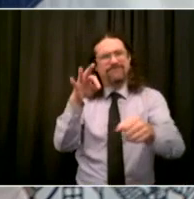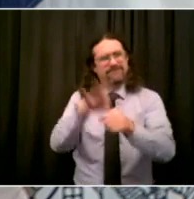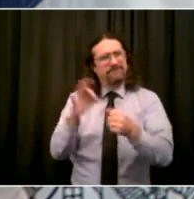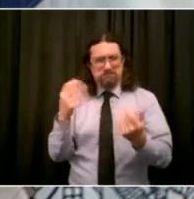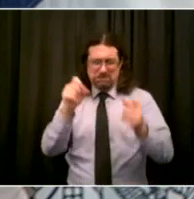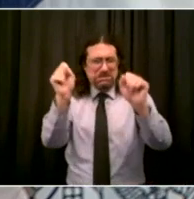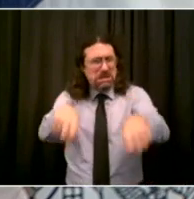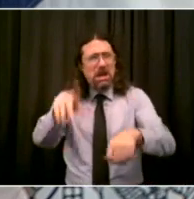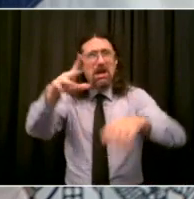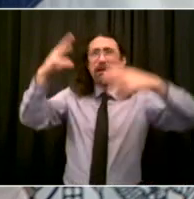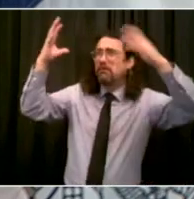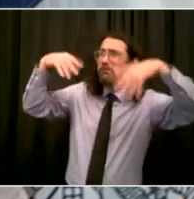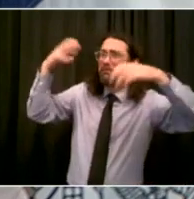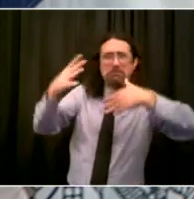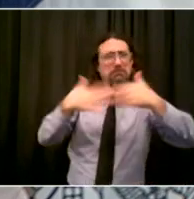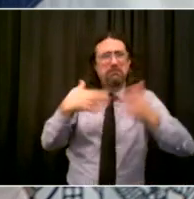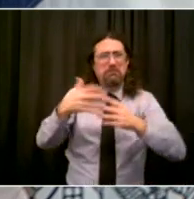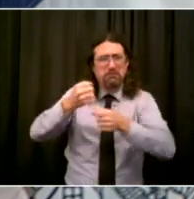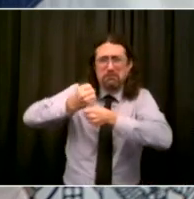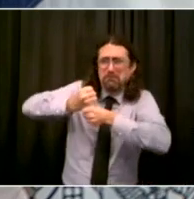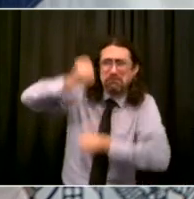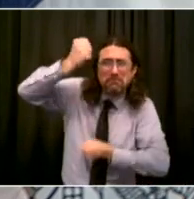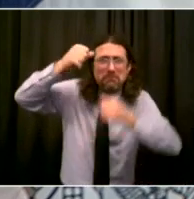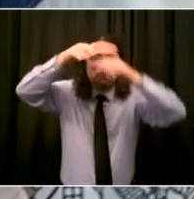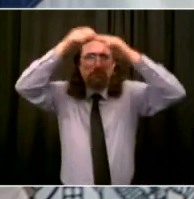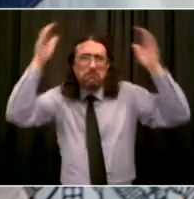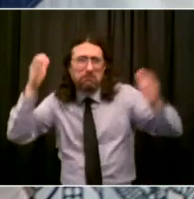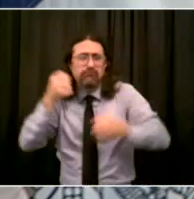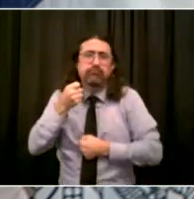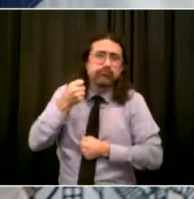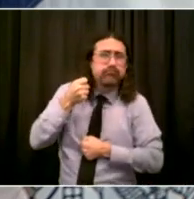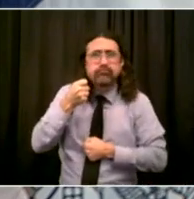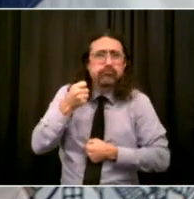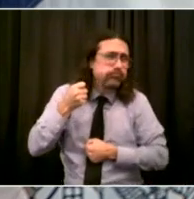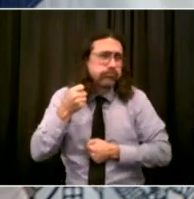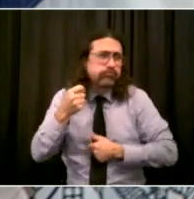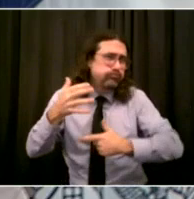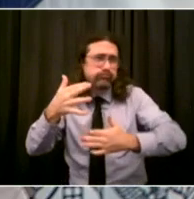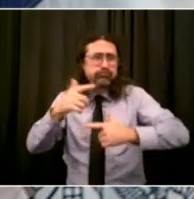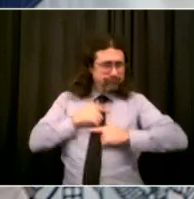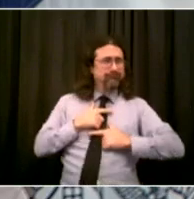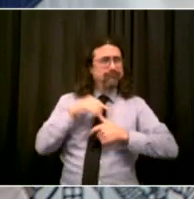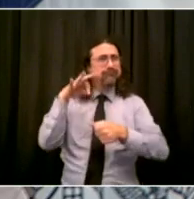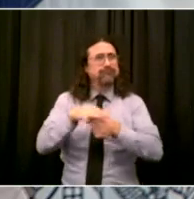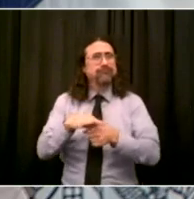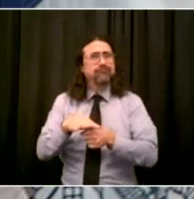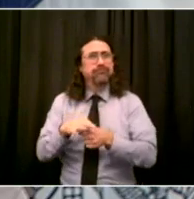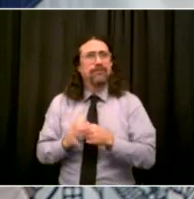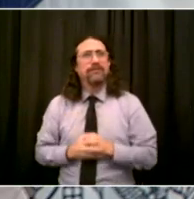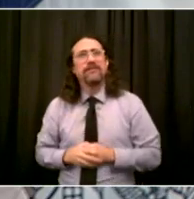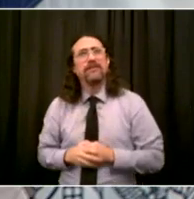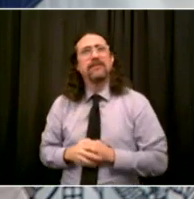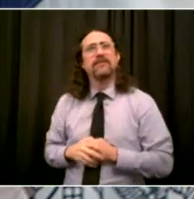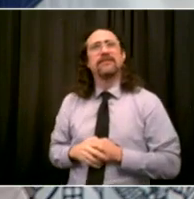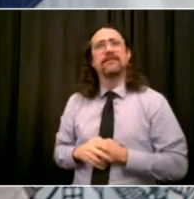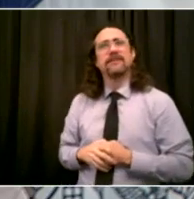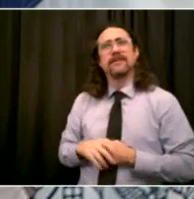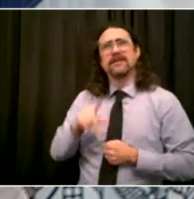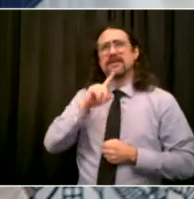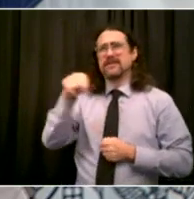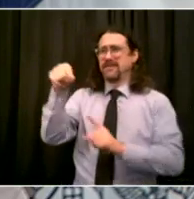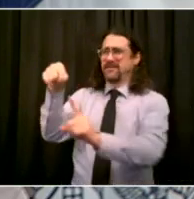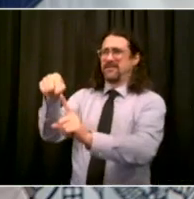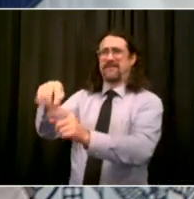So early voting is a blessing. It should be handled a lot better by the Board of Elections. They still have time to add even more hours for the weekend,